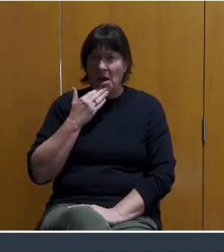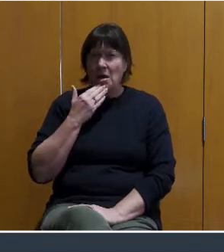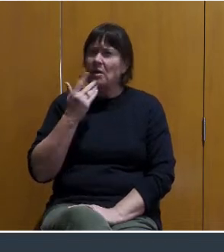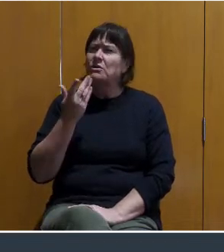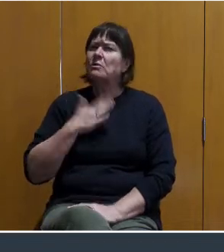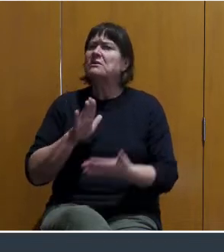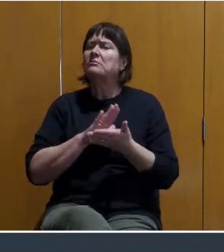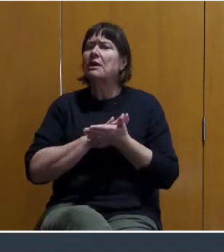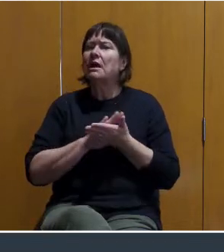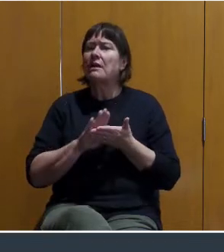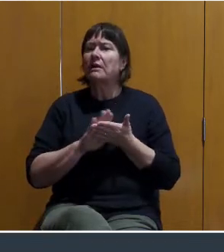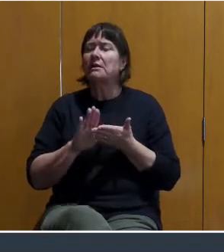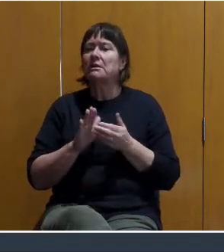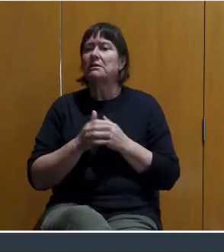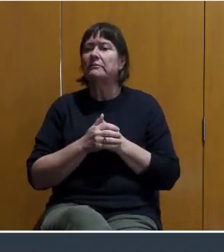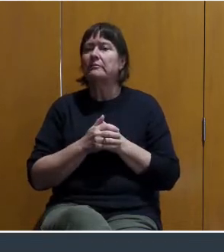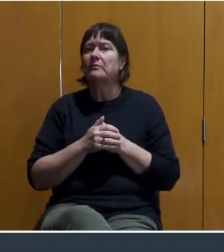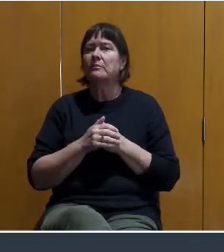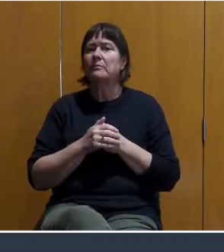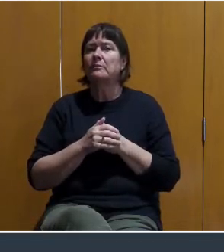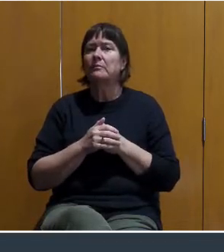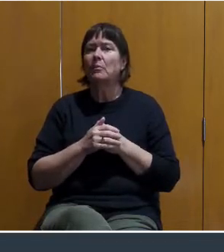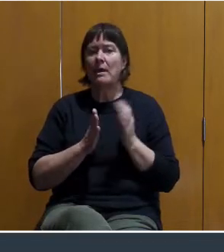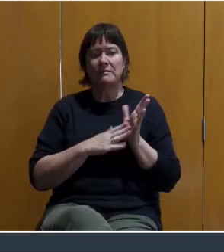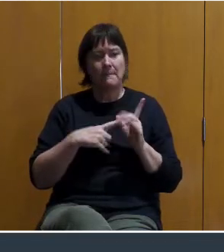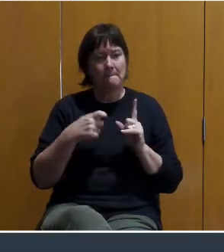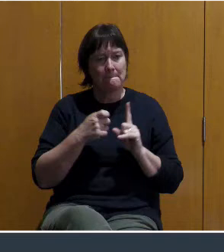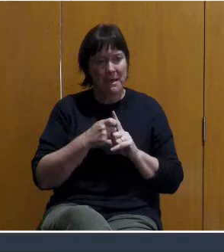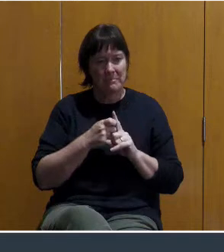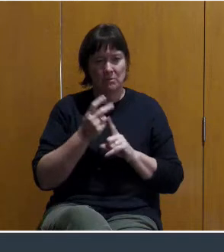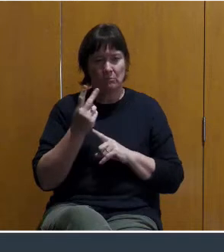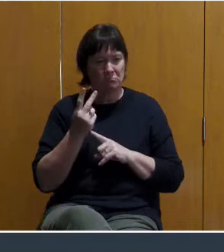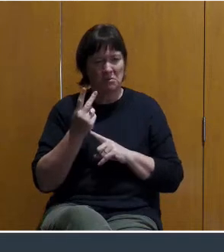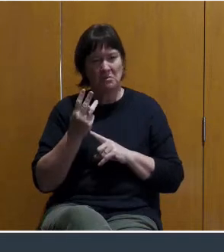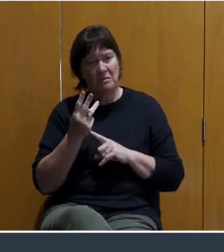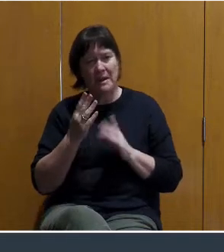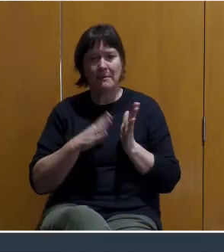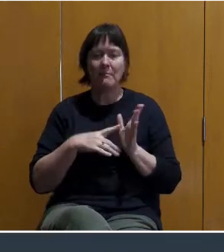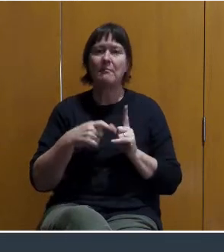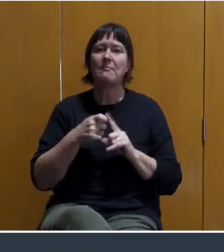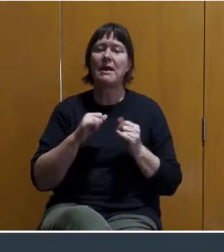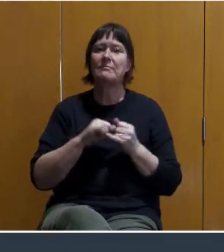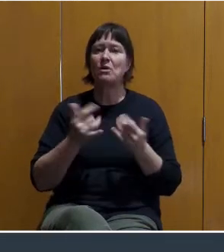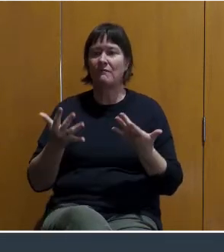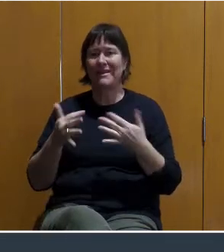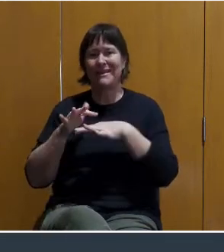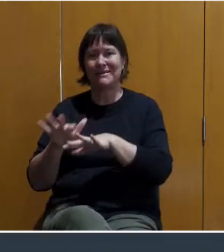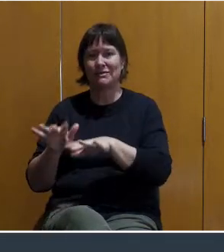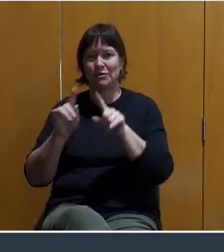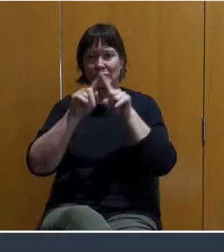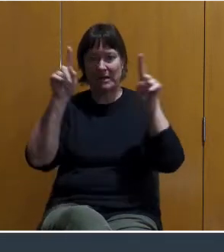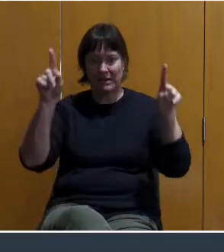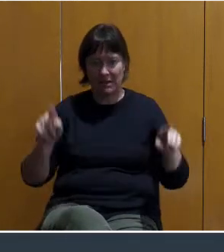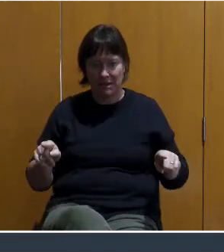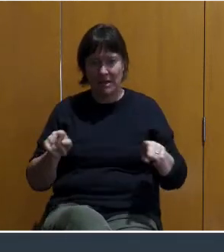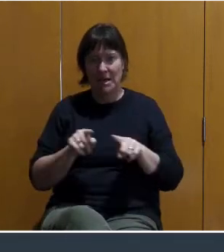some clarification. I understand there's a couple of maps in our papers of the estuary, and it seems that,